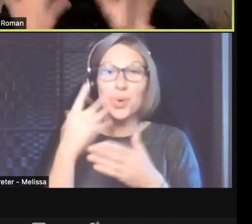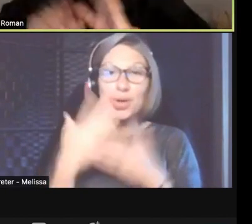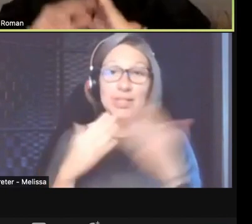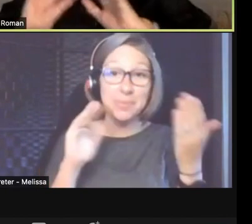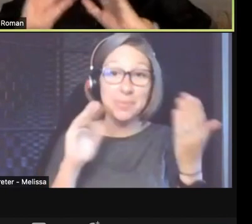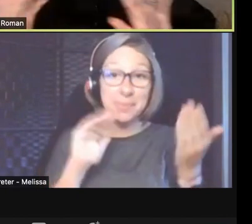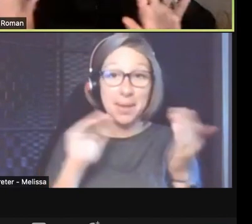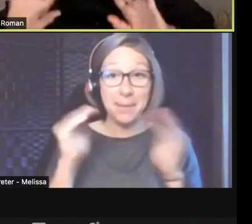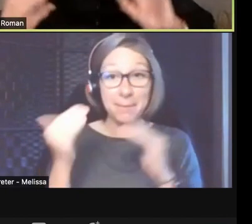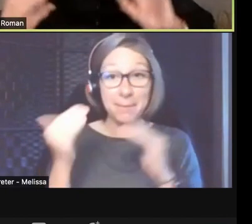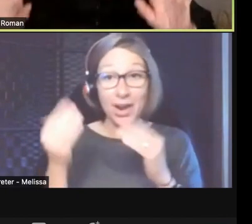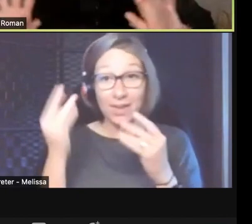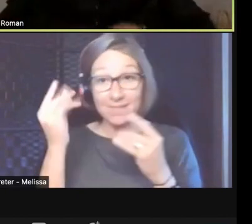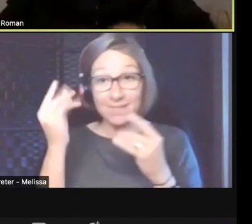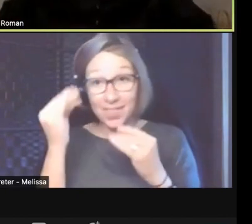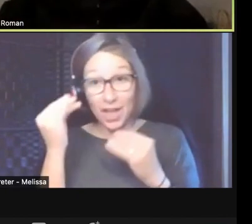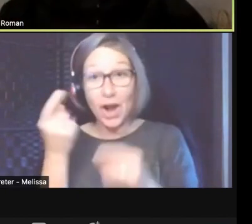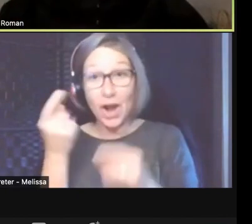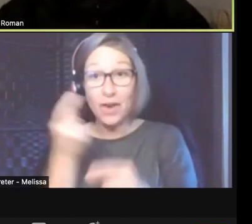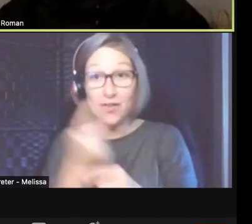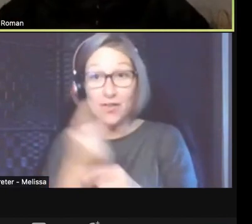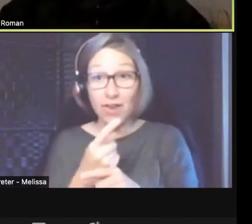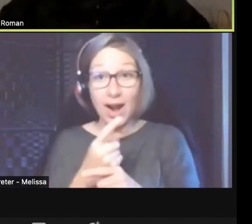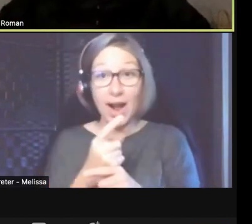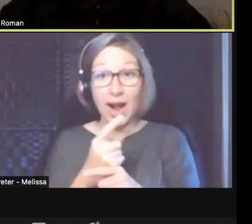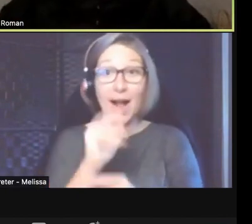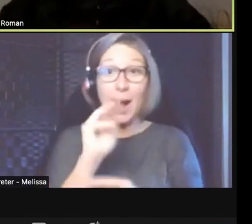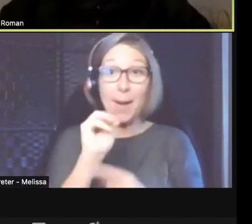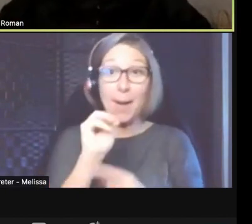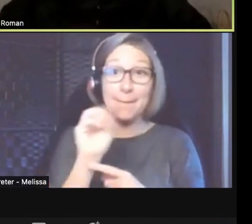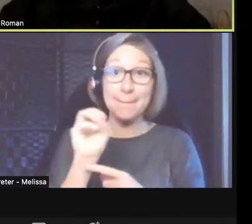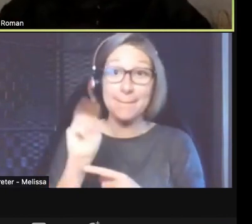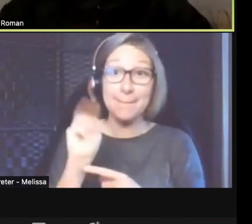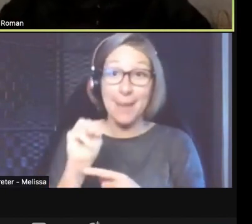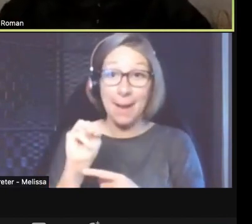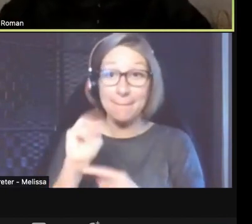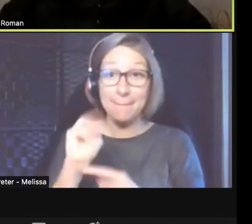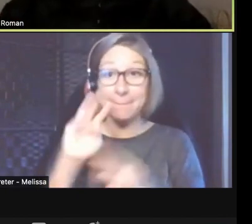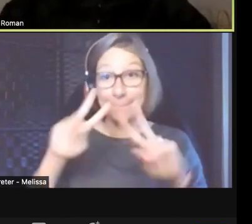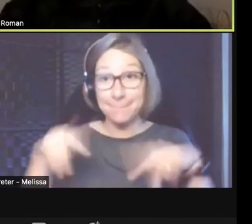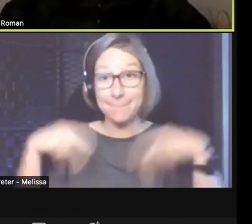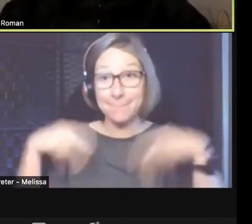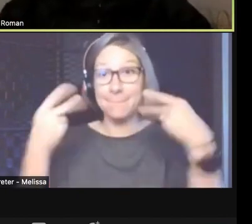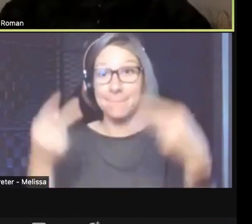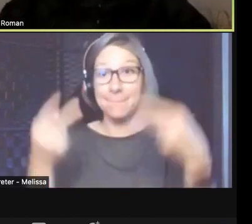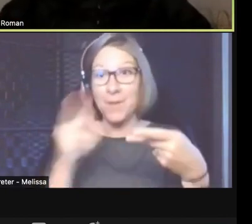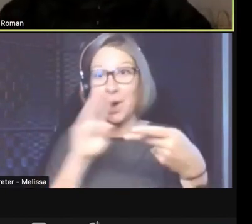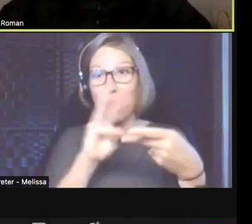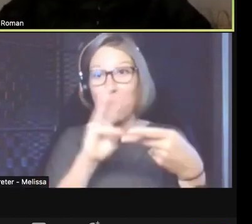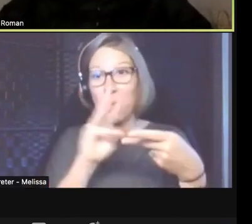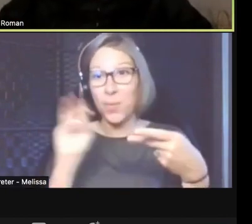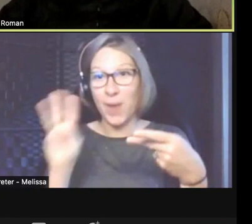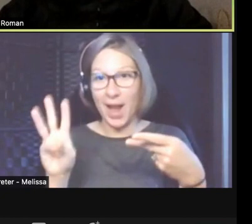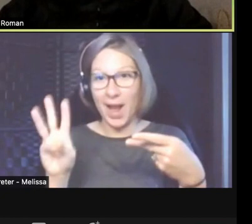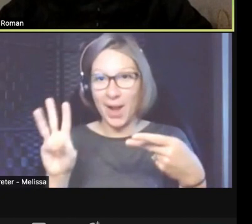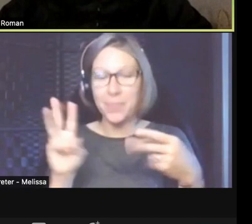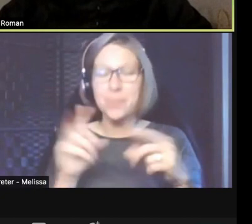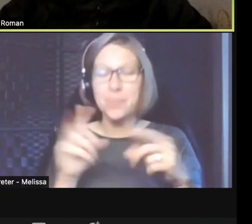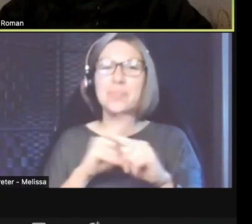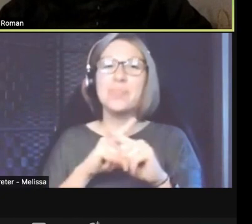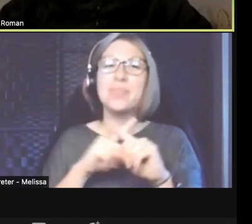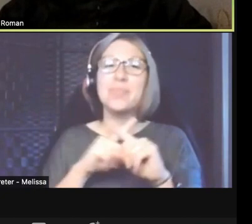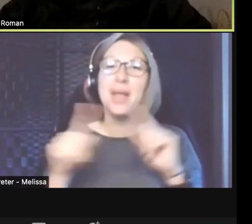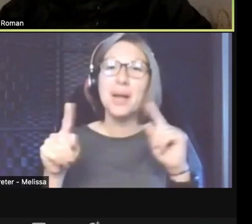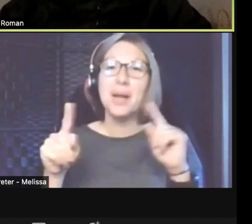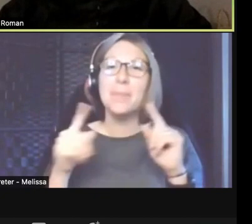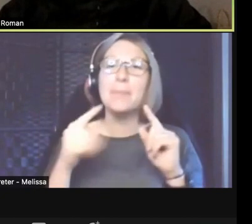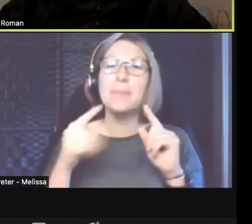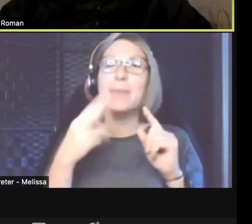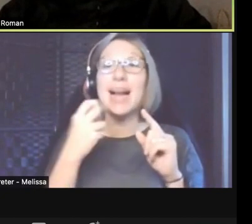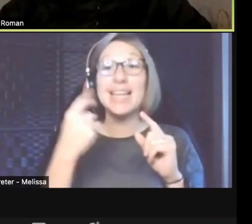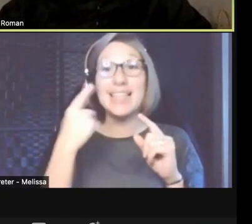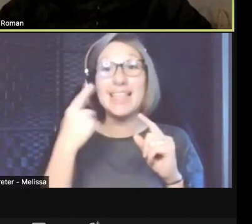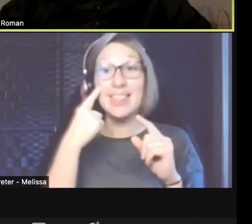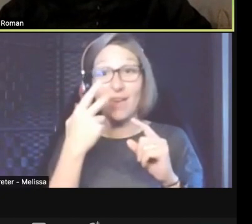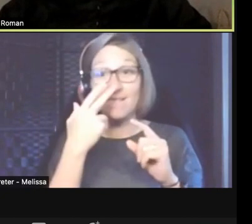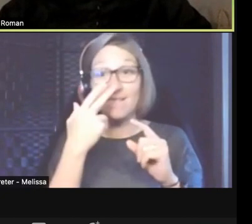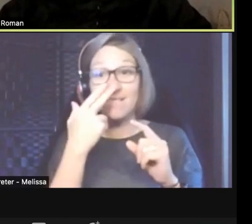there, right? Picking up on how the word mom could also be the word wow. But the thing he thought was the funniest about that was that